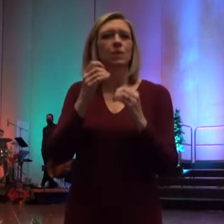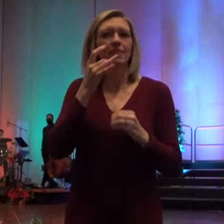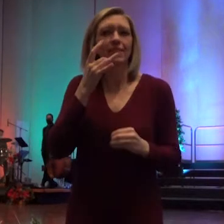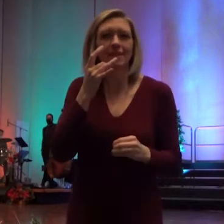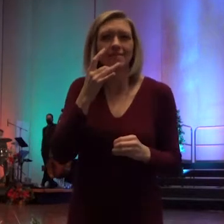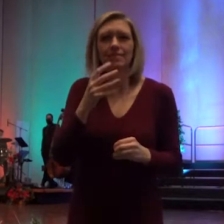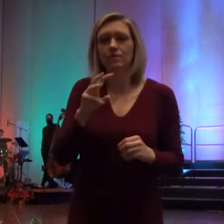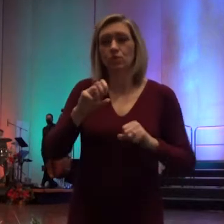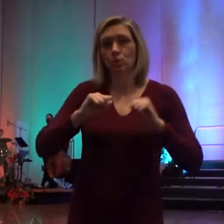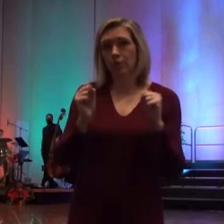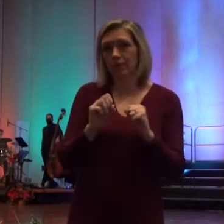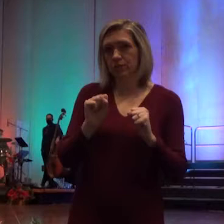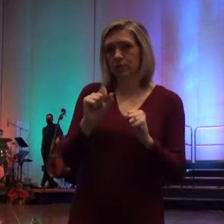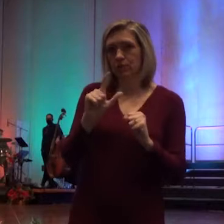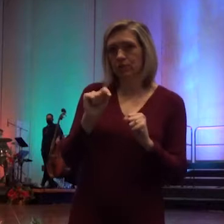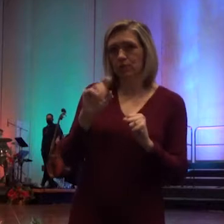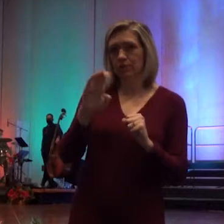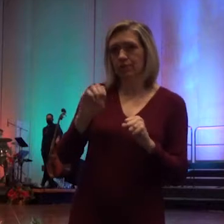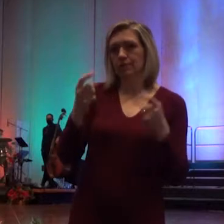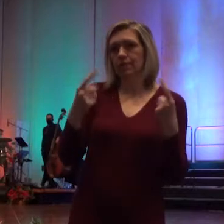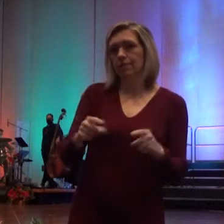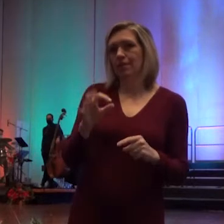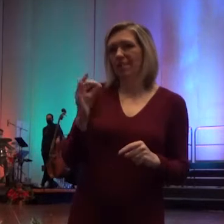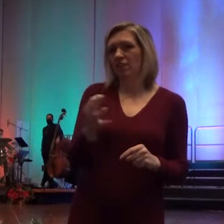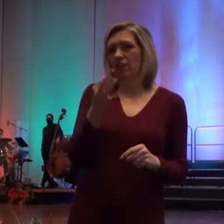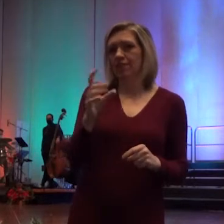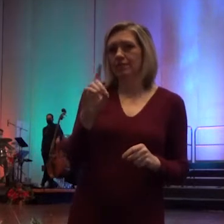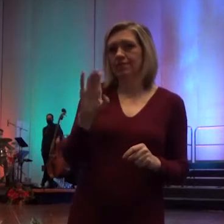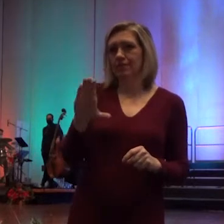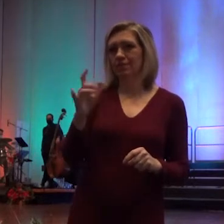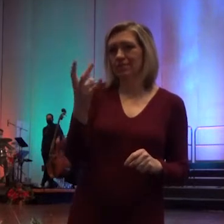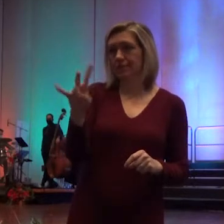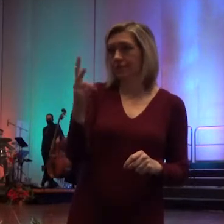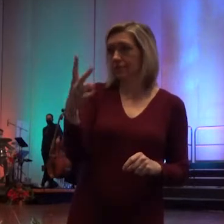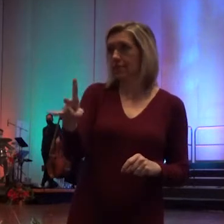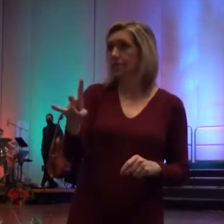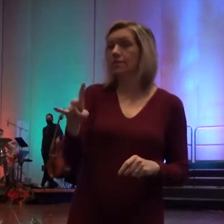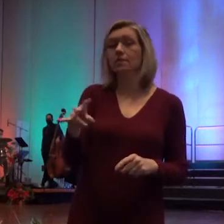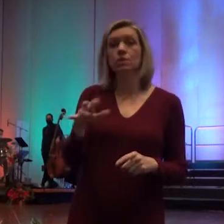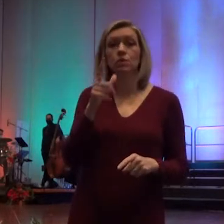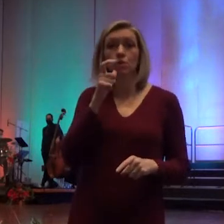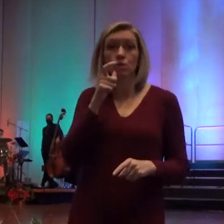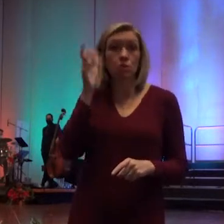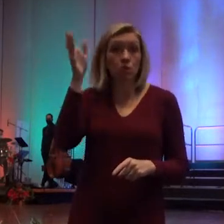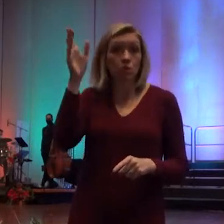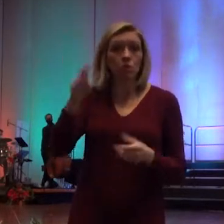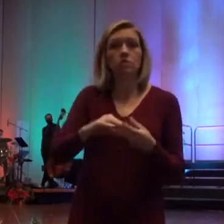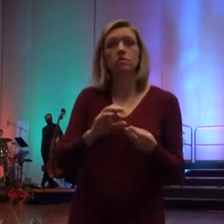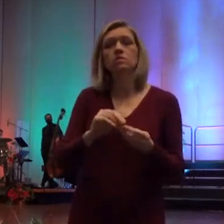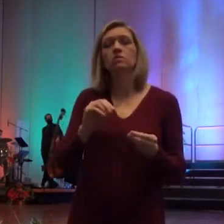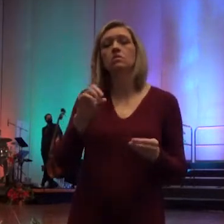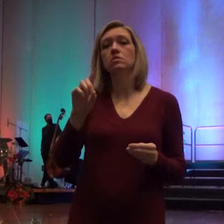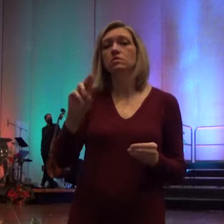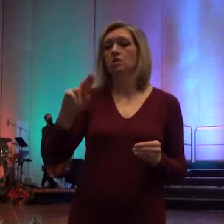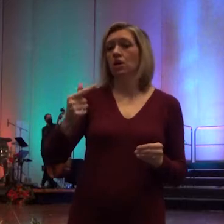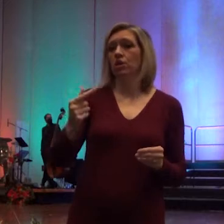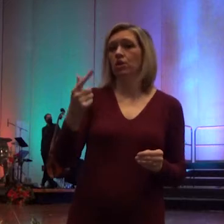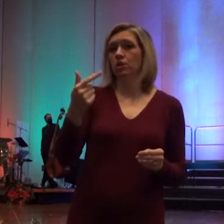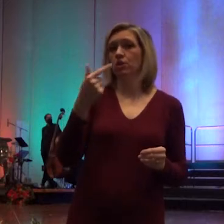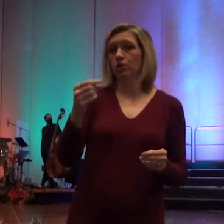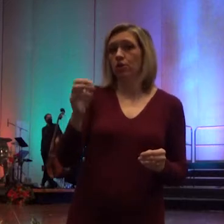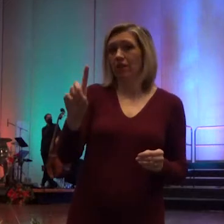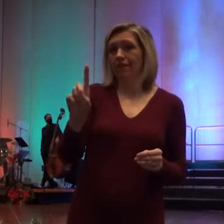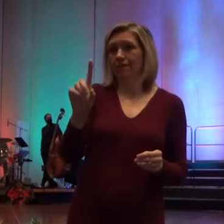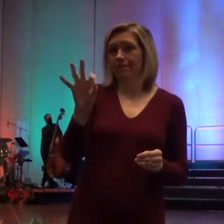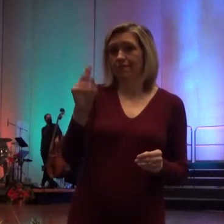solstice service on Friday, December 17th, featuring Lakota Way Healing Center founder Doug Goodfeather and Tom Lynch.